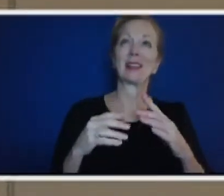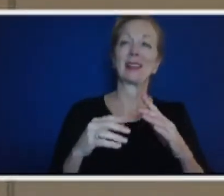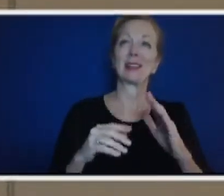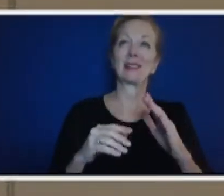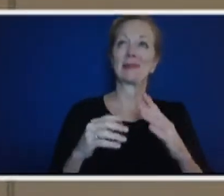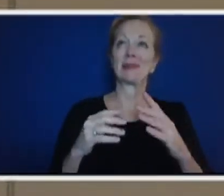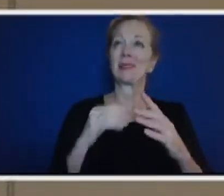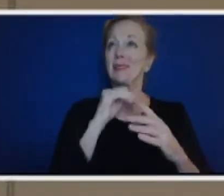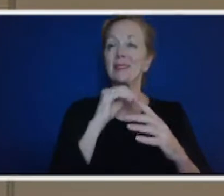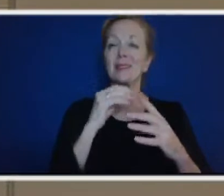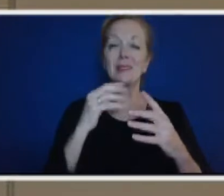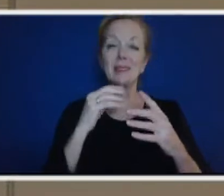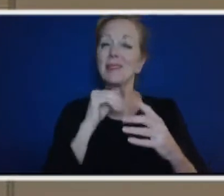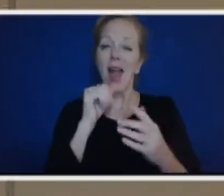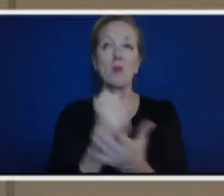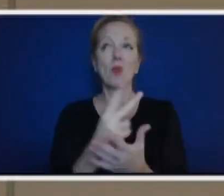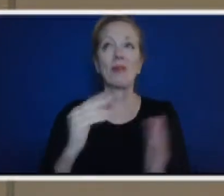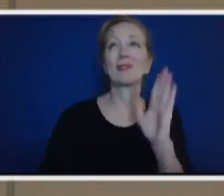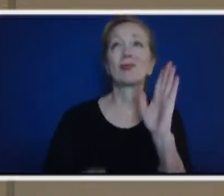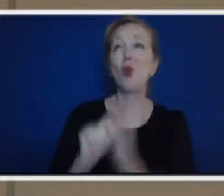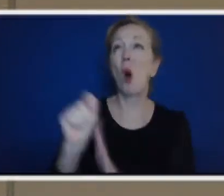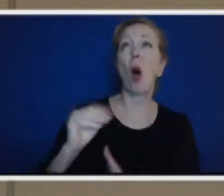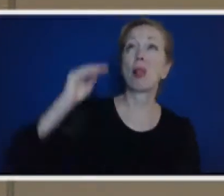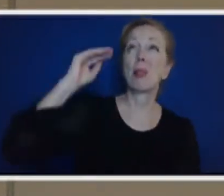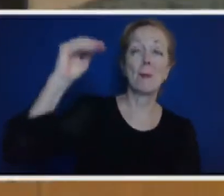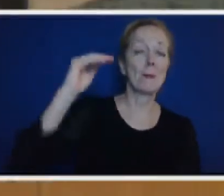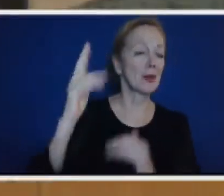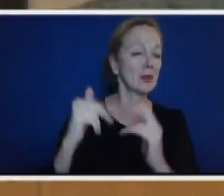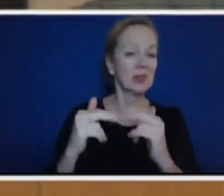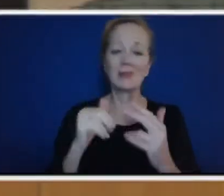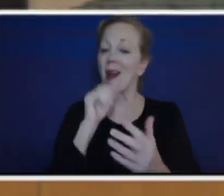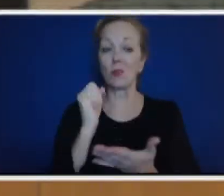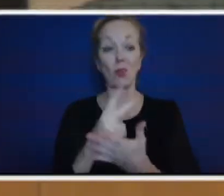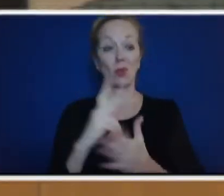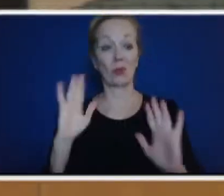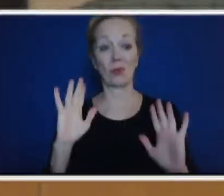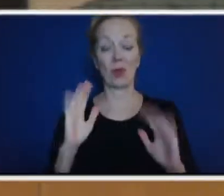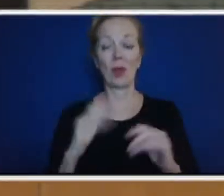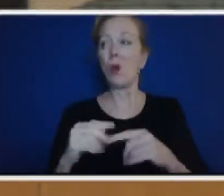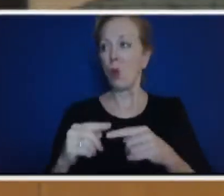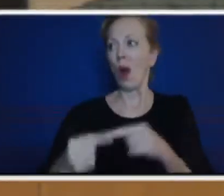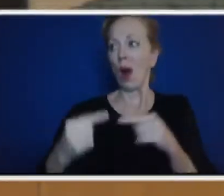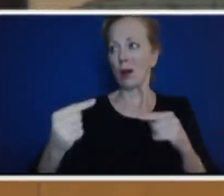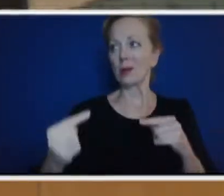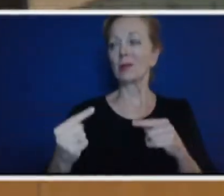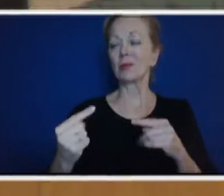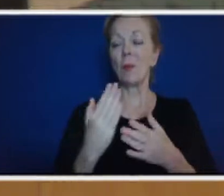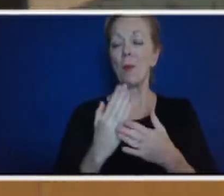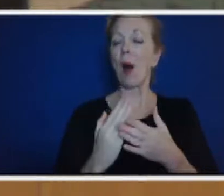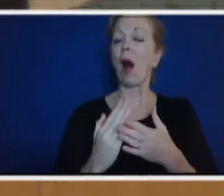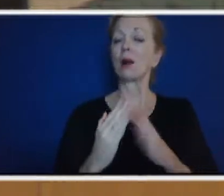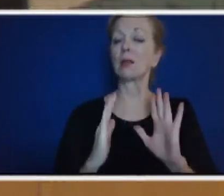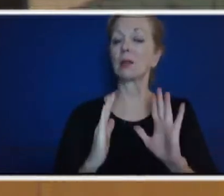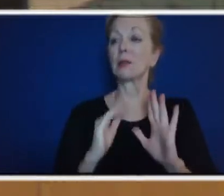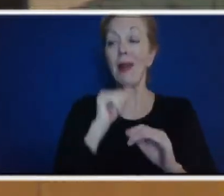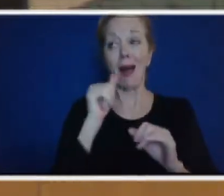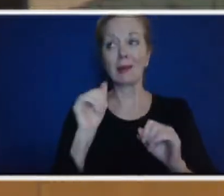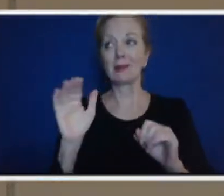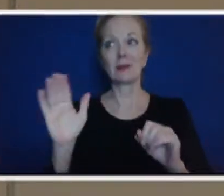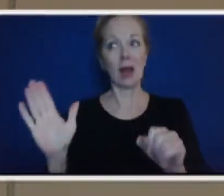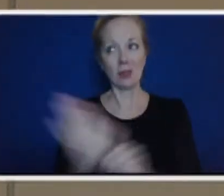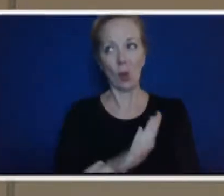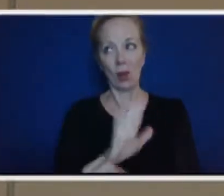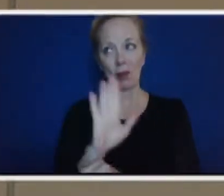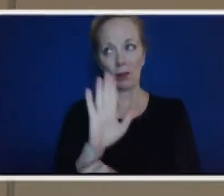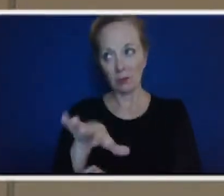necessarily commenting on. Yeah, like I said, we were just in opposition in part, not. I got you. Not totally,